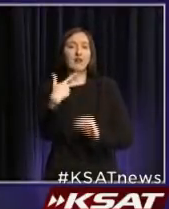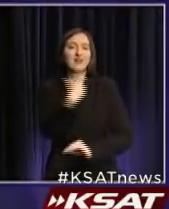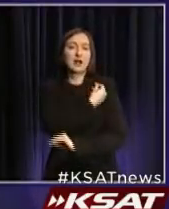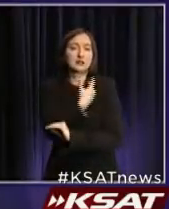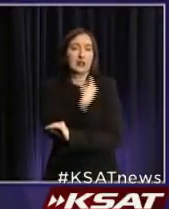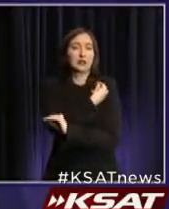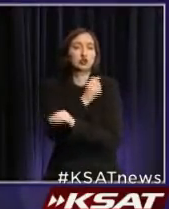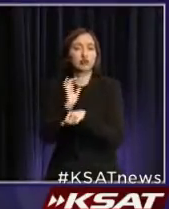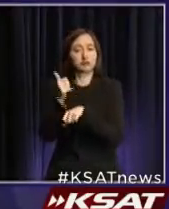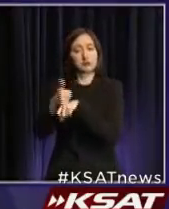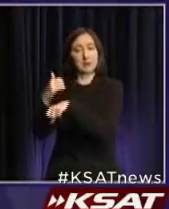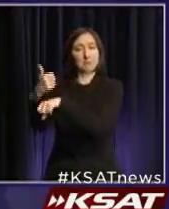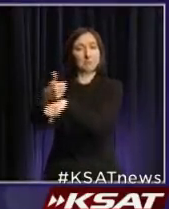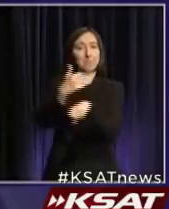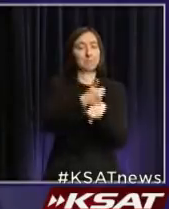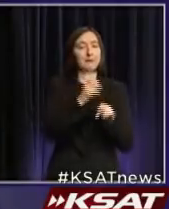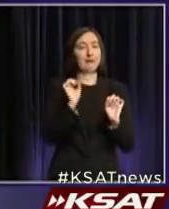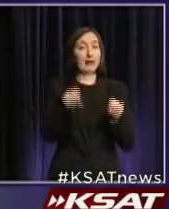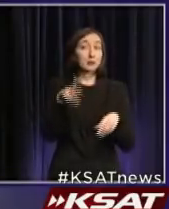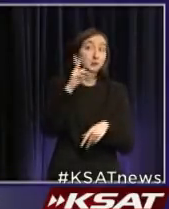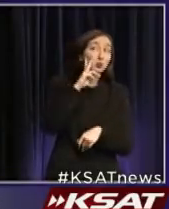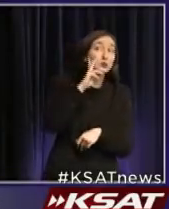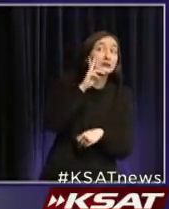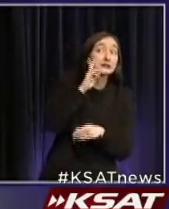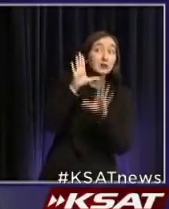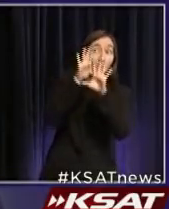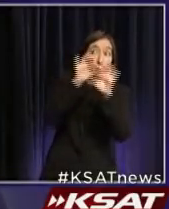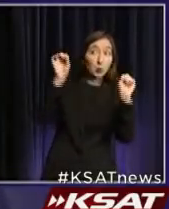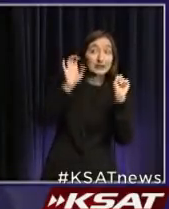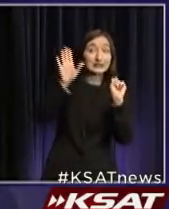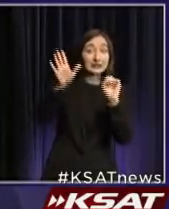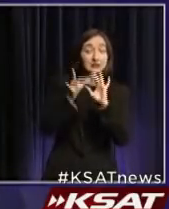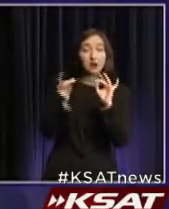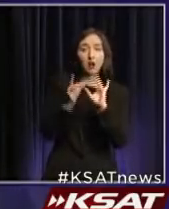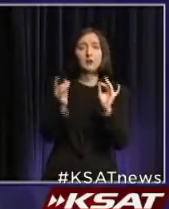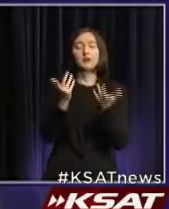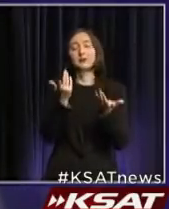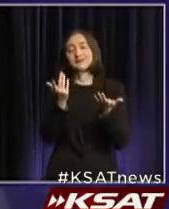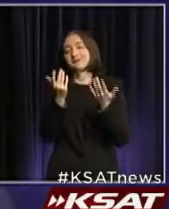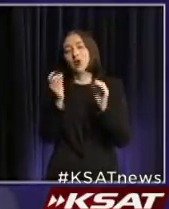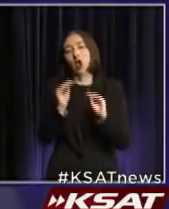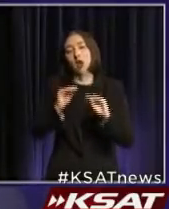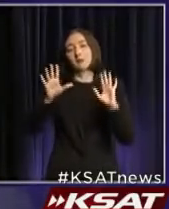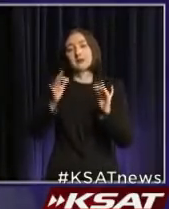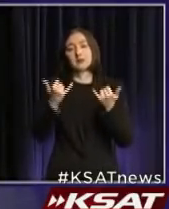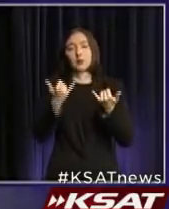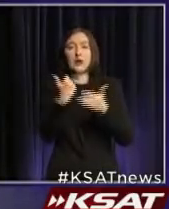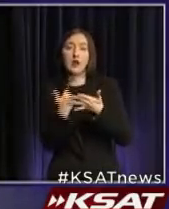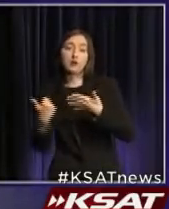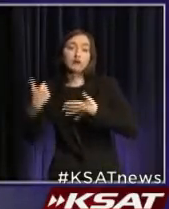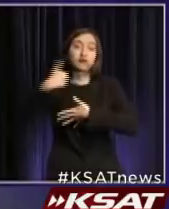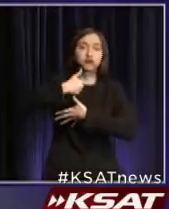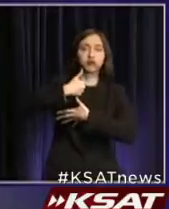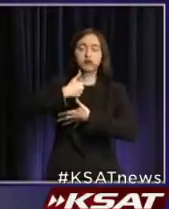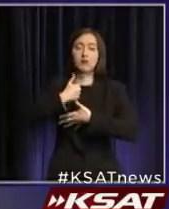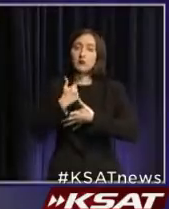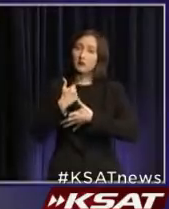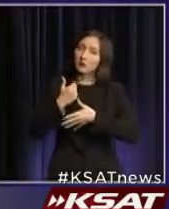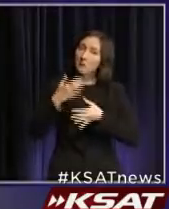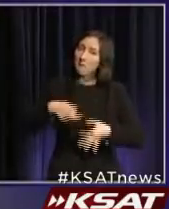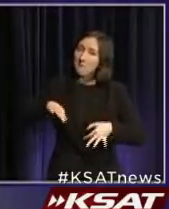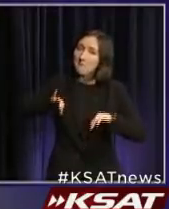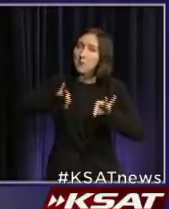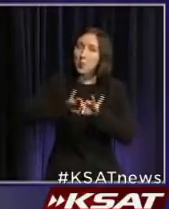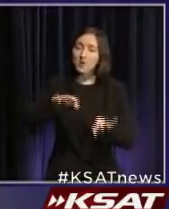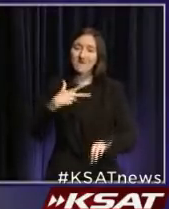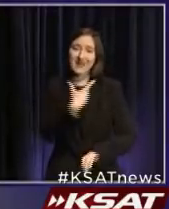all waiting to see what the president has to say about that. But certainly vaccinations is number one on everybody's list. And I think particularly with respect to